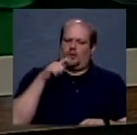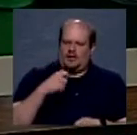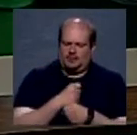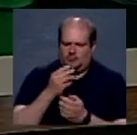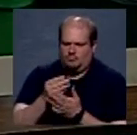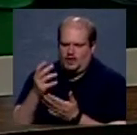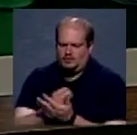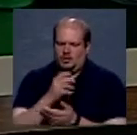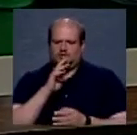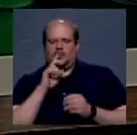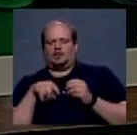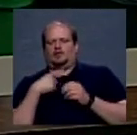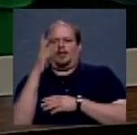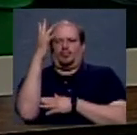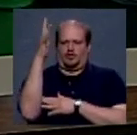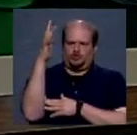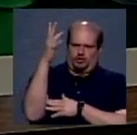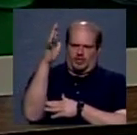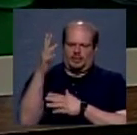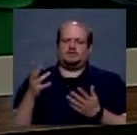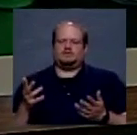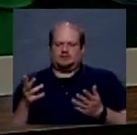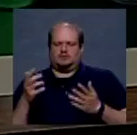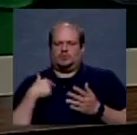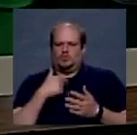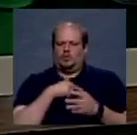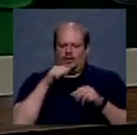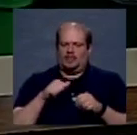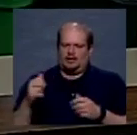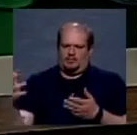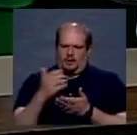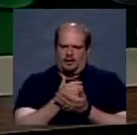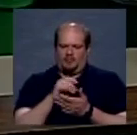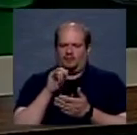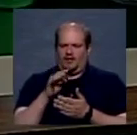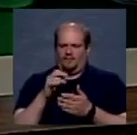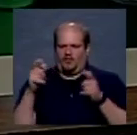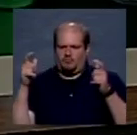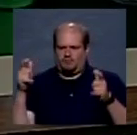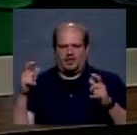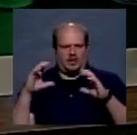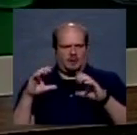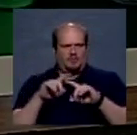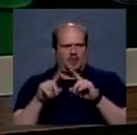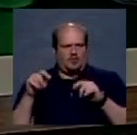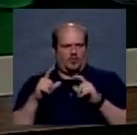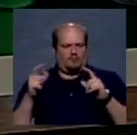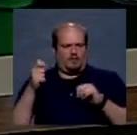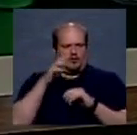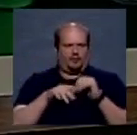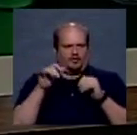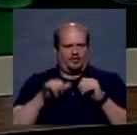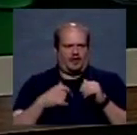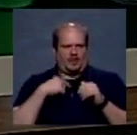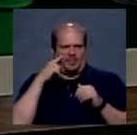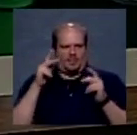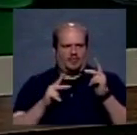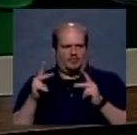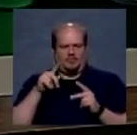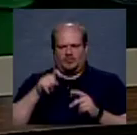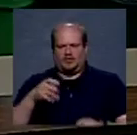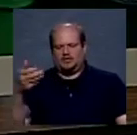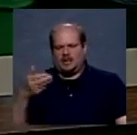money. And talking about the trees, we can pick up if they are so big in diameter, but when they get bigger than that, I think that the people need to